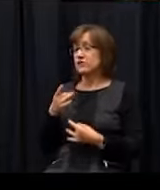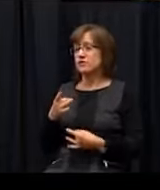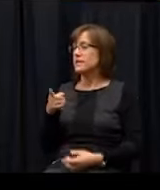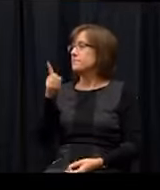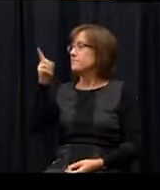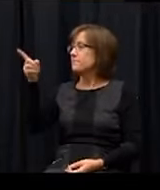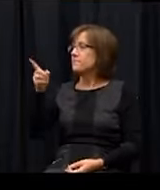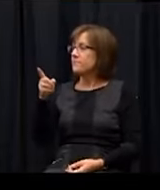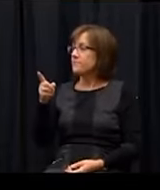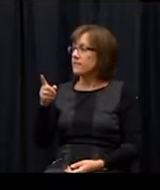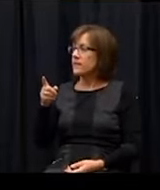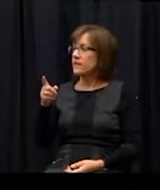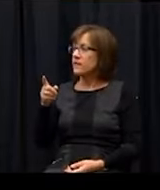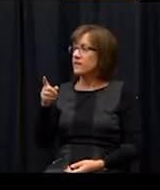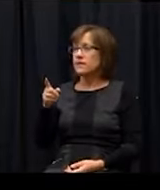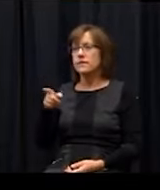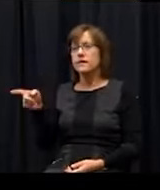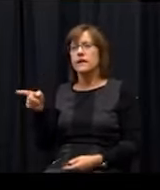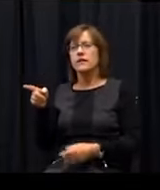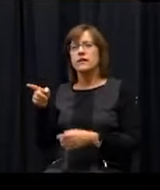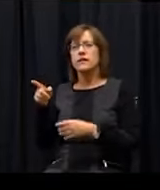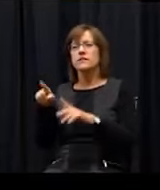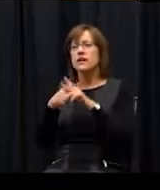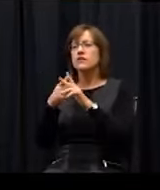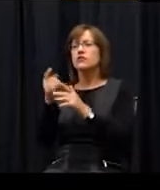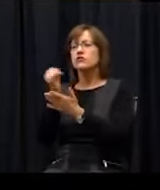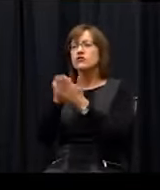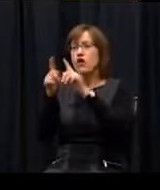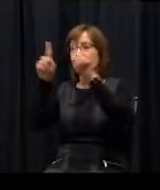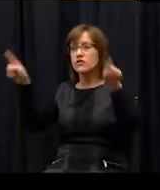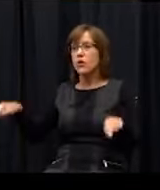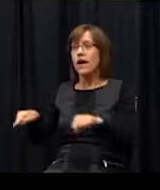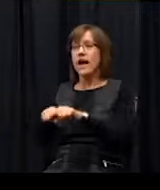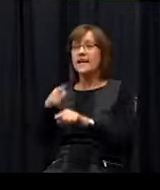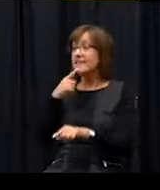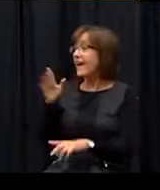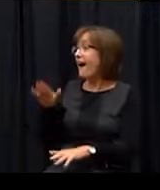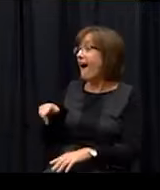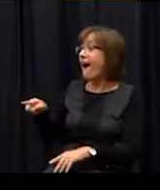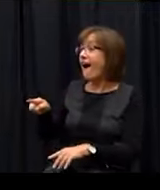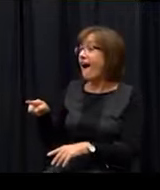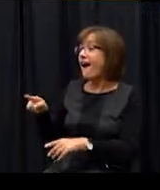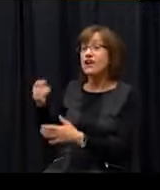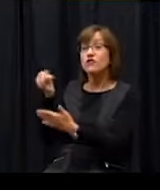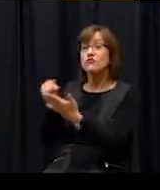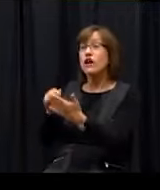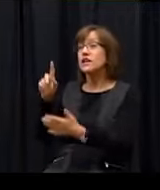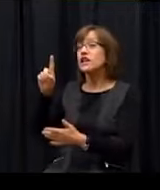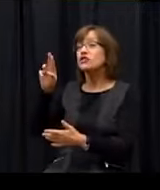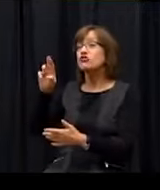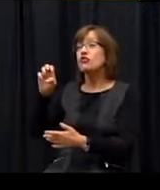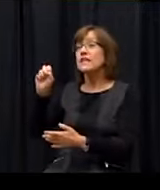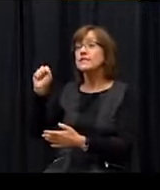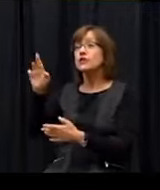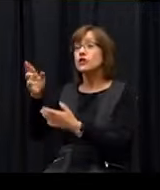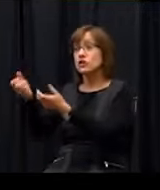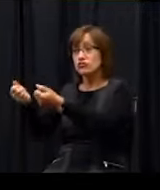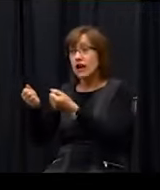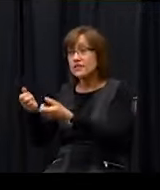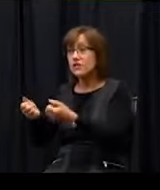So she started to draw a square or rectangle, and I said, "Oh, look, you're drawing a dresser." And then the next line started going